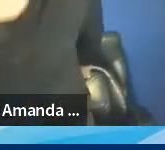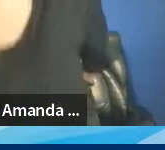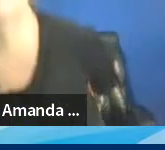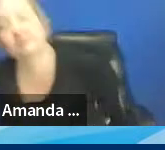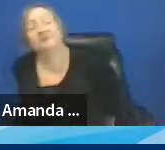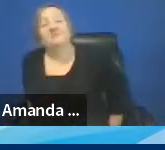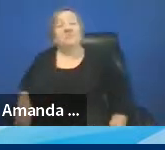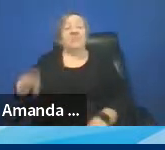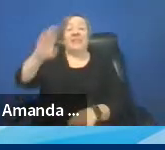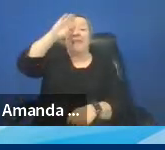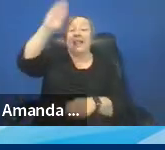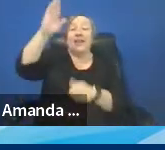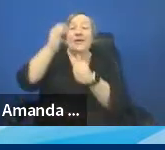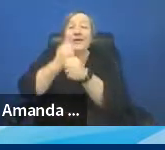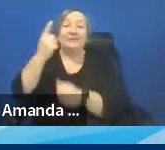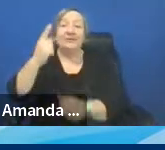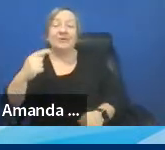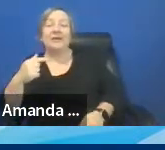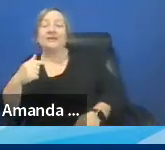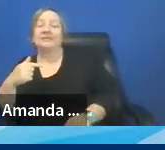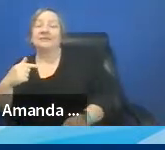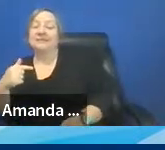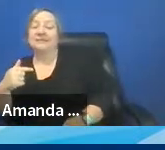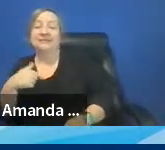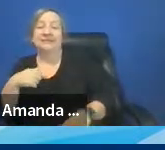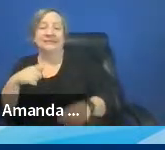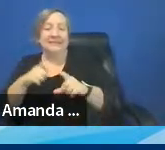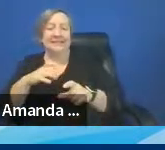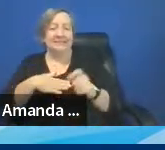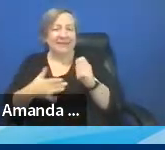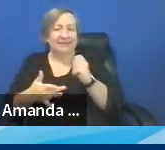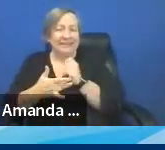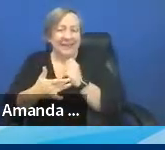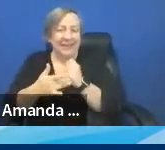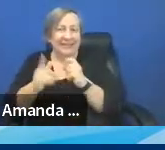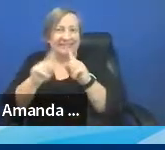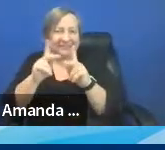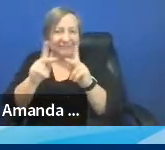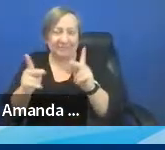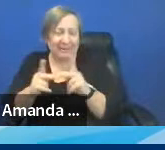Hi, everyone. I guess I didn't test out my technology. It's in a different space.